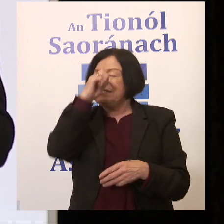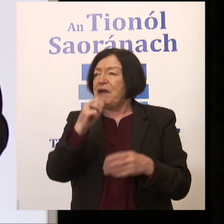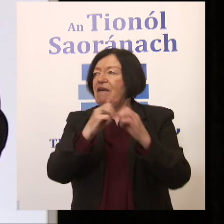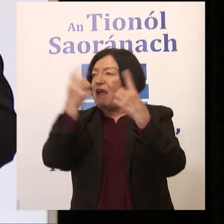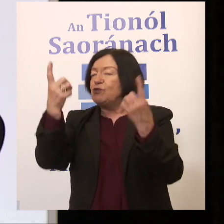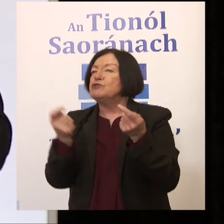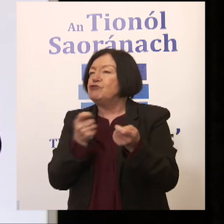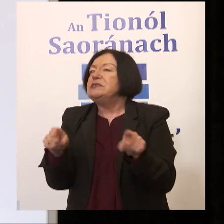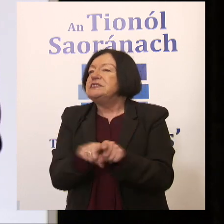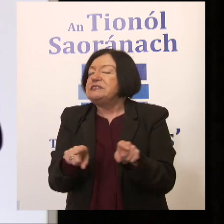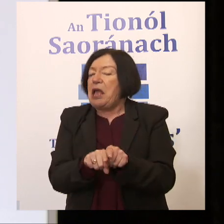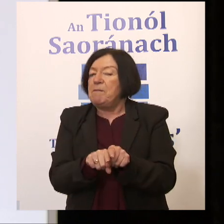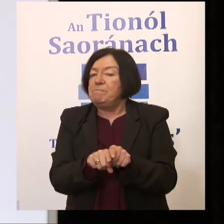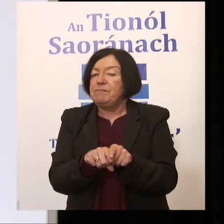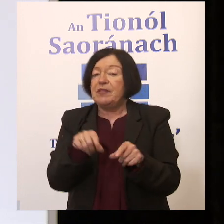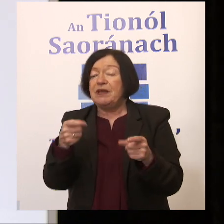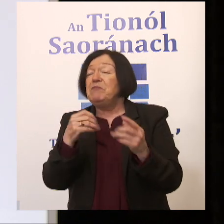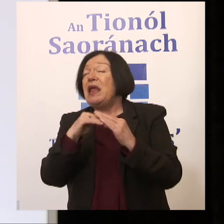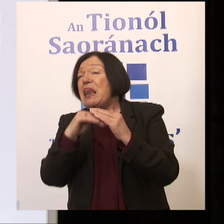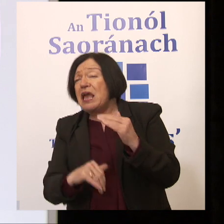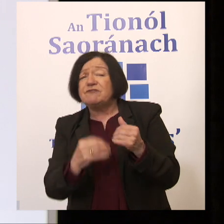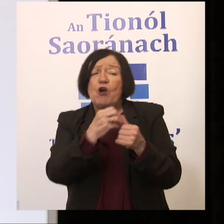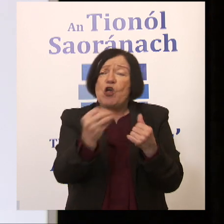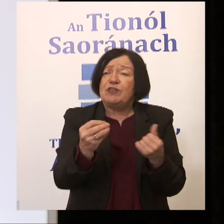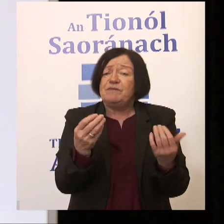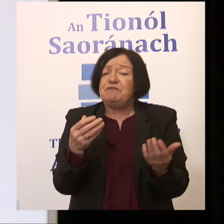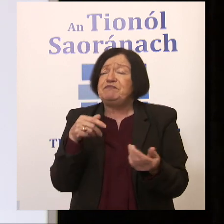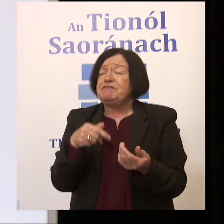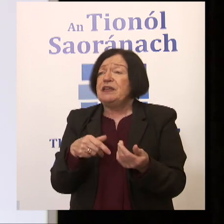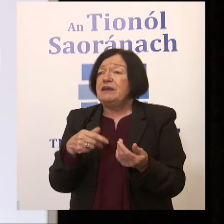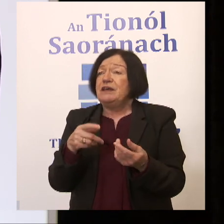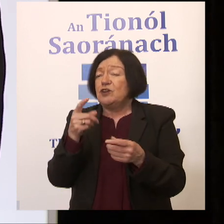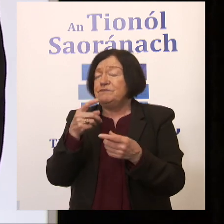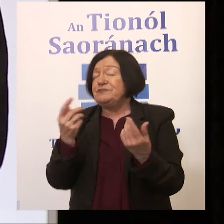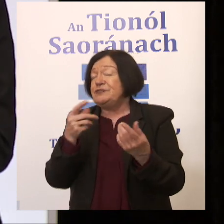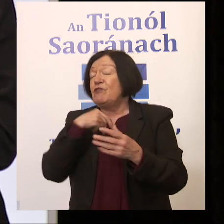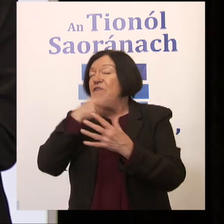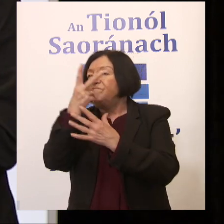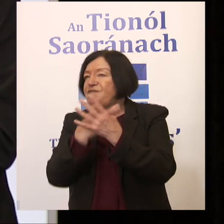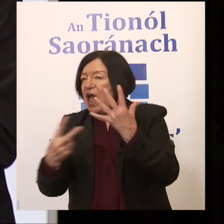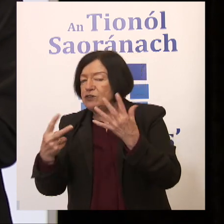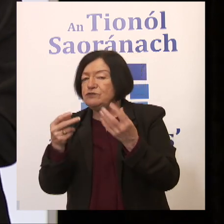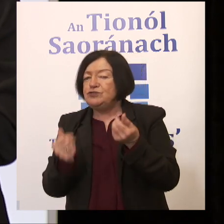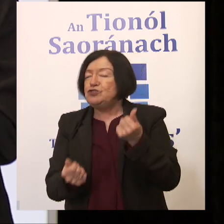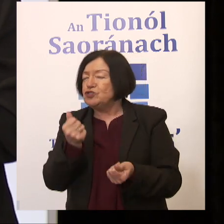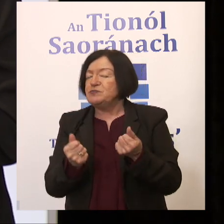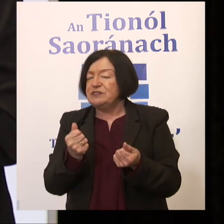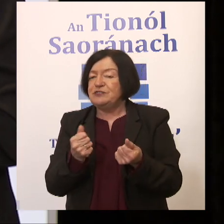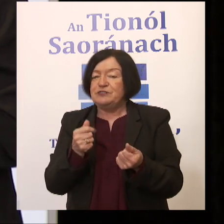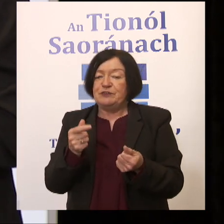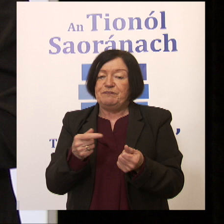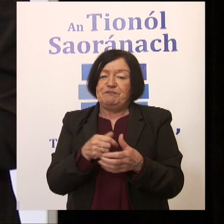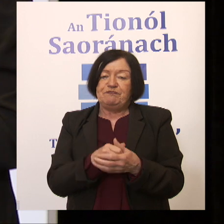everyone to be treated the same, right? So that might be less so for other things. In some extent, that comes down to value judgments. We might come back to that in